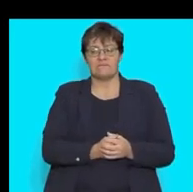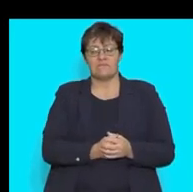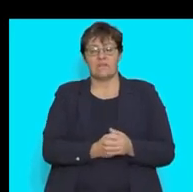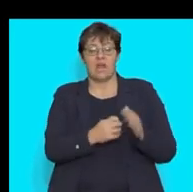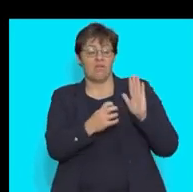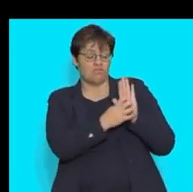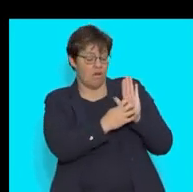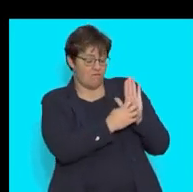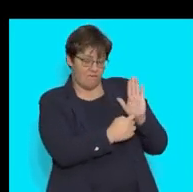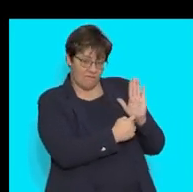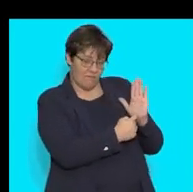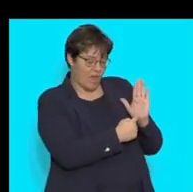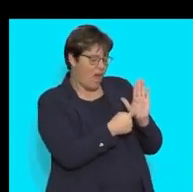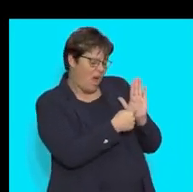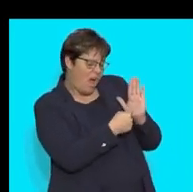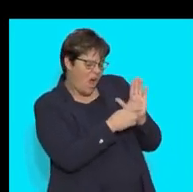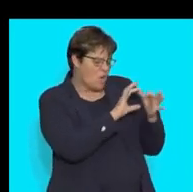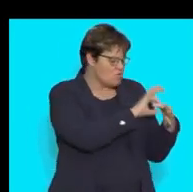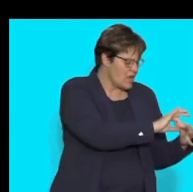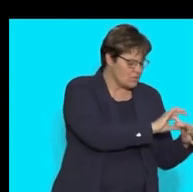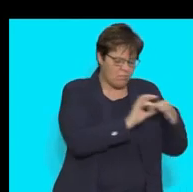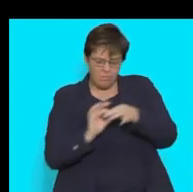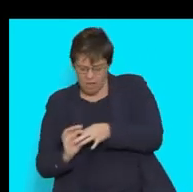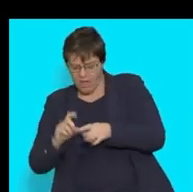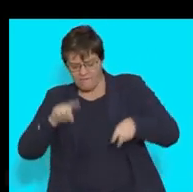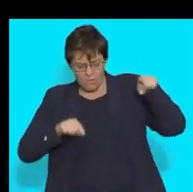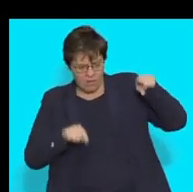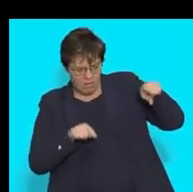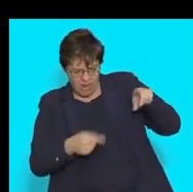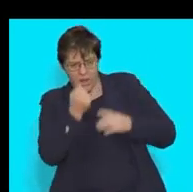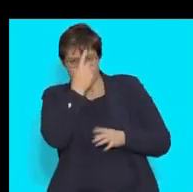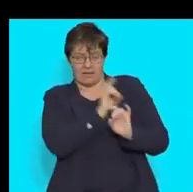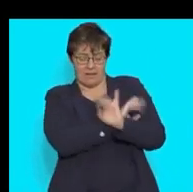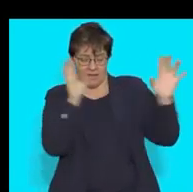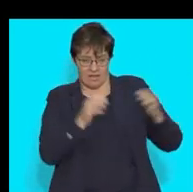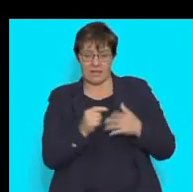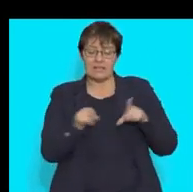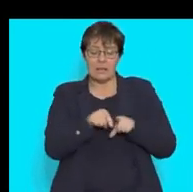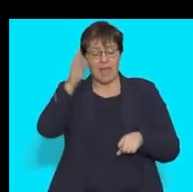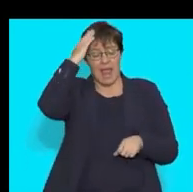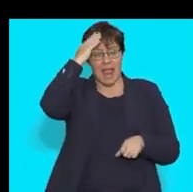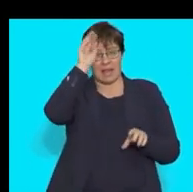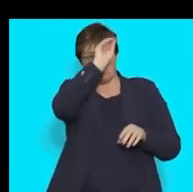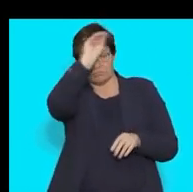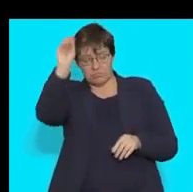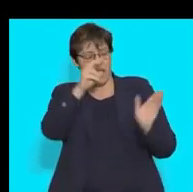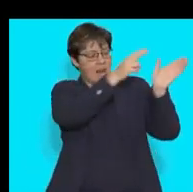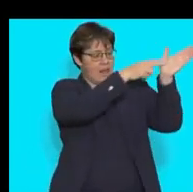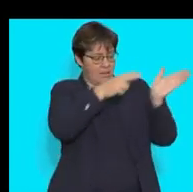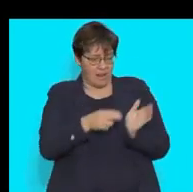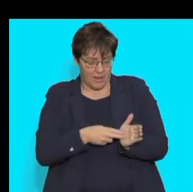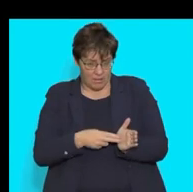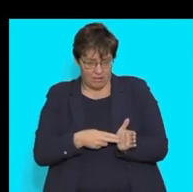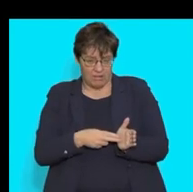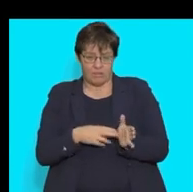the graph and you understand the relationship between the variables. Include the headings and the labels when